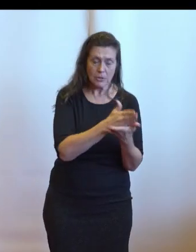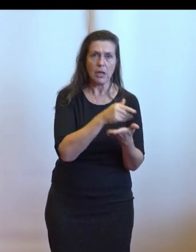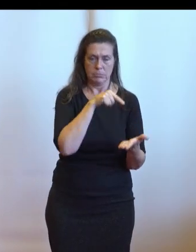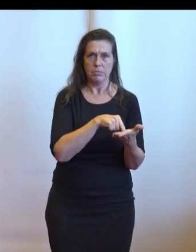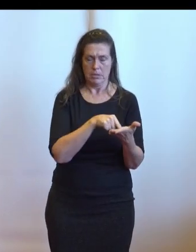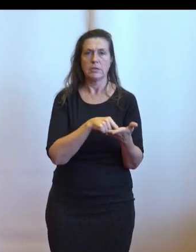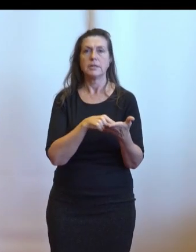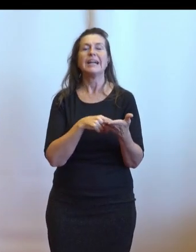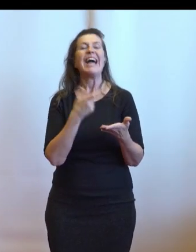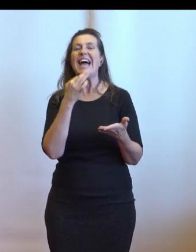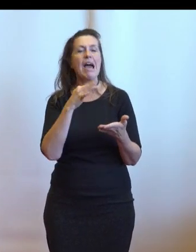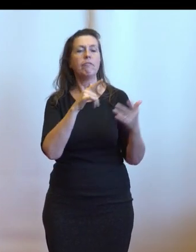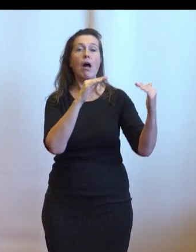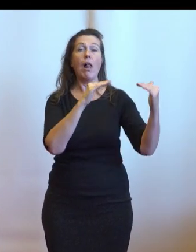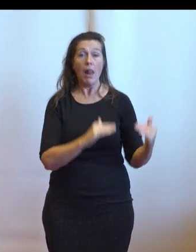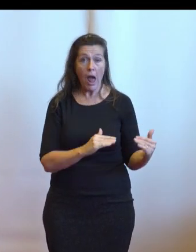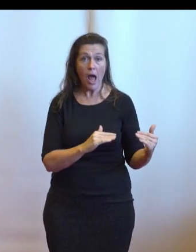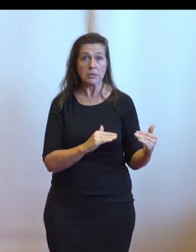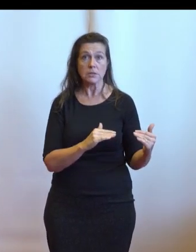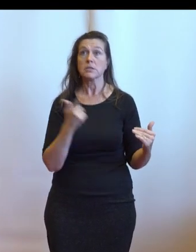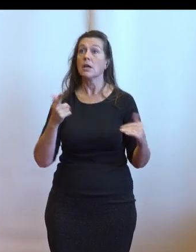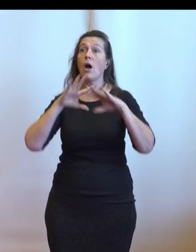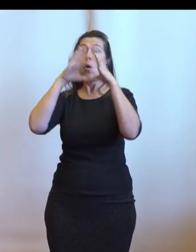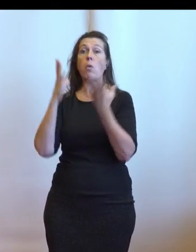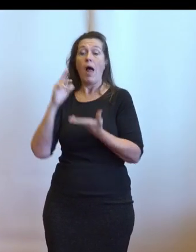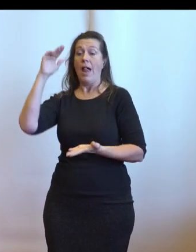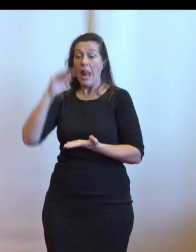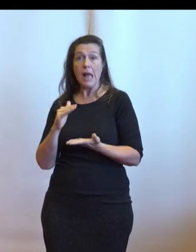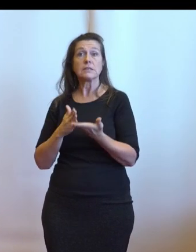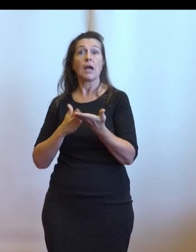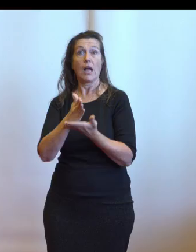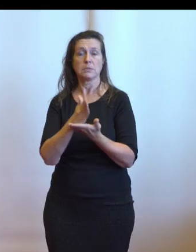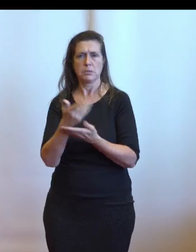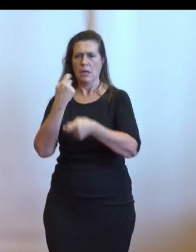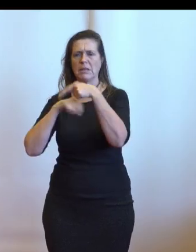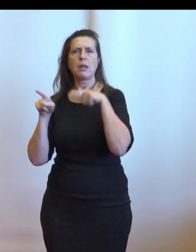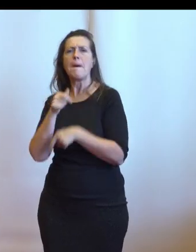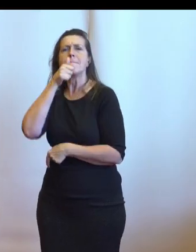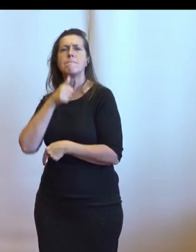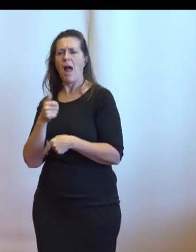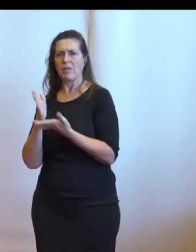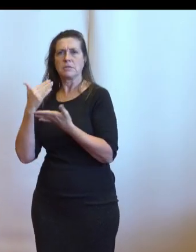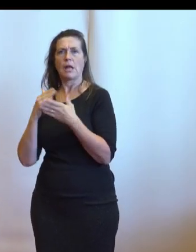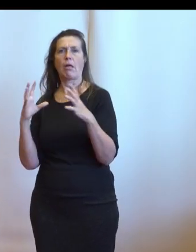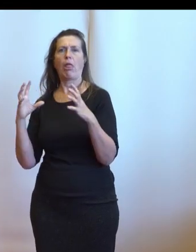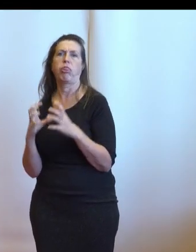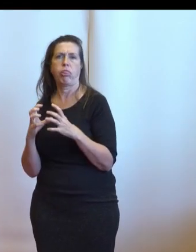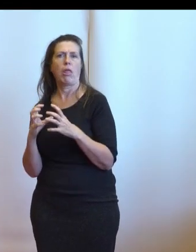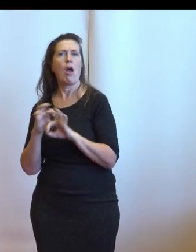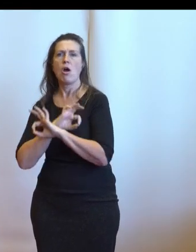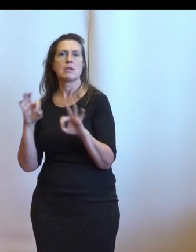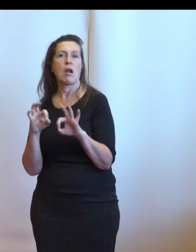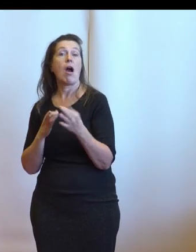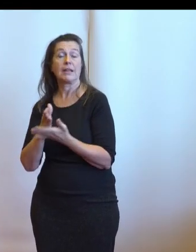that we will achieve a more accessible world, particularly in the private sector. But there's a challenge,